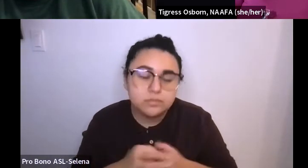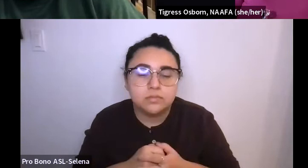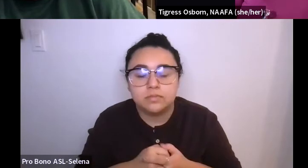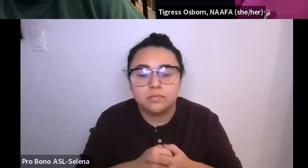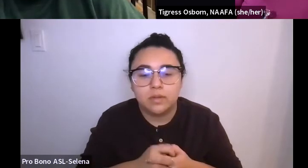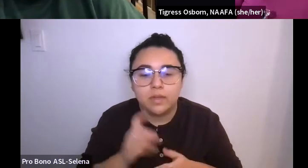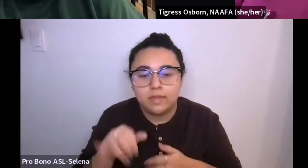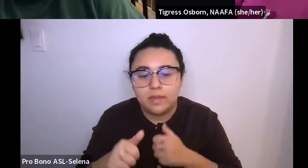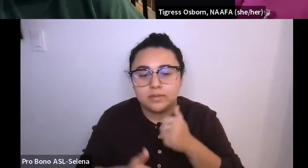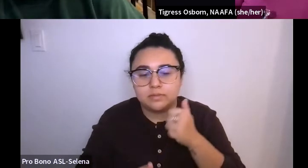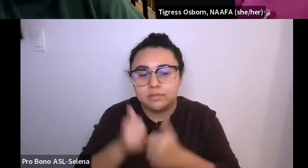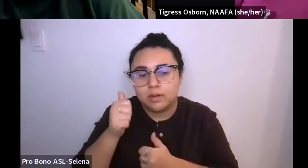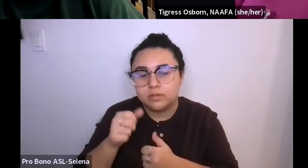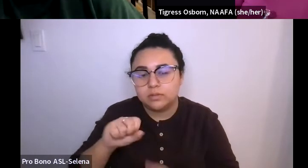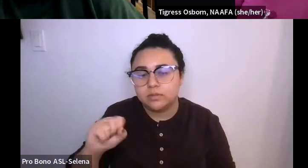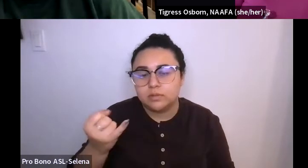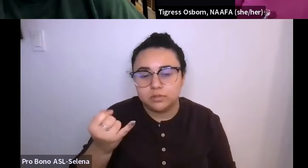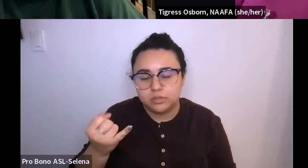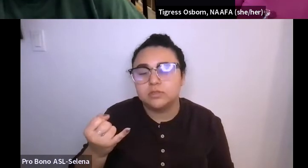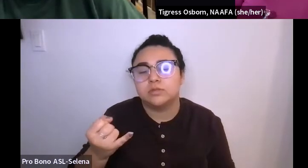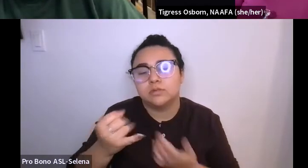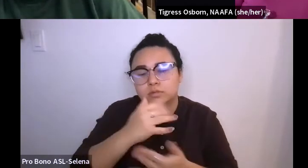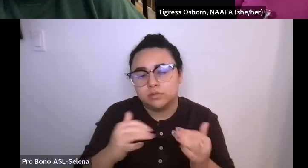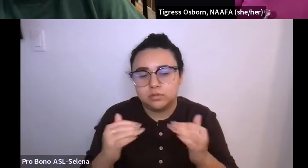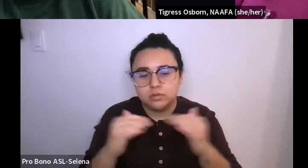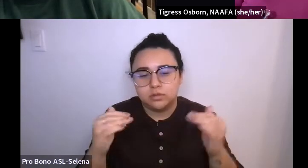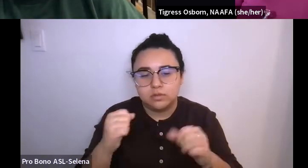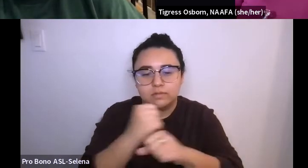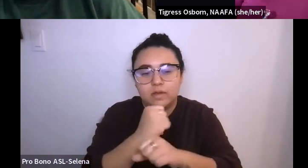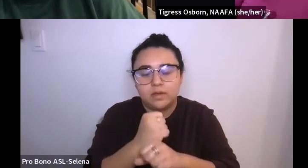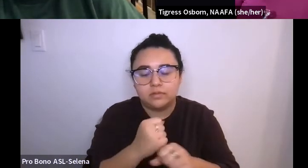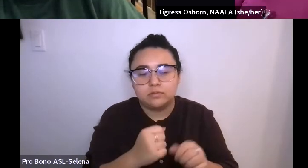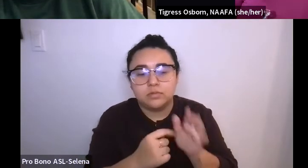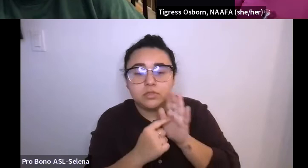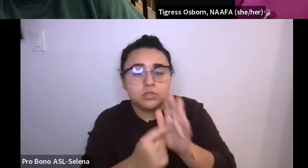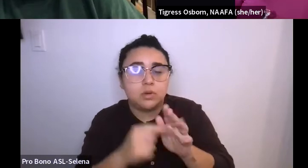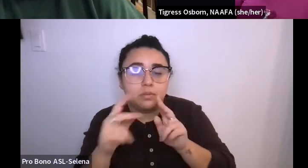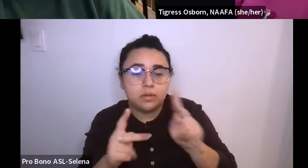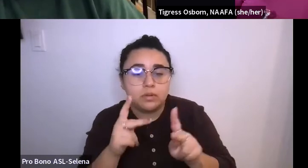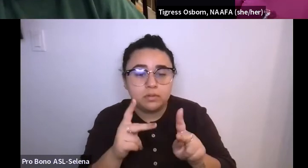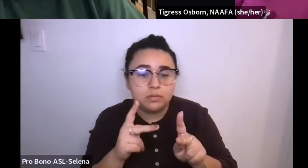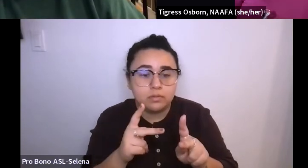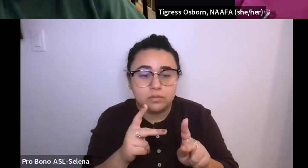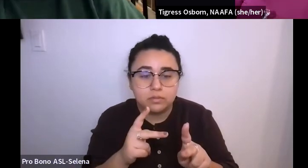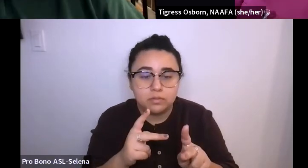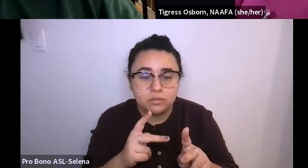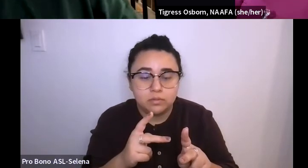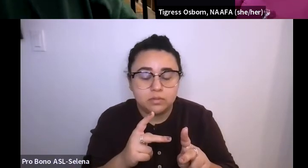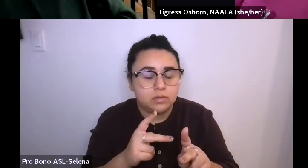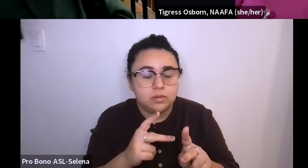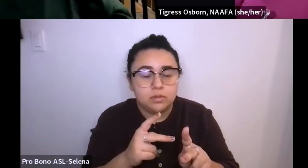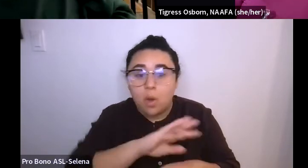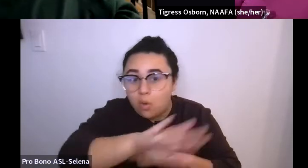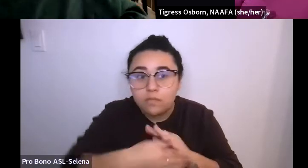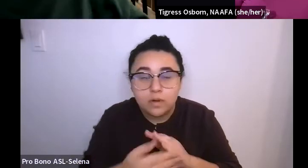most social justice fights. Showing people that they're not going to get it from one day to the next.